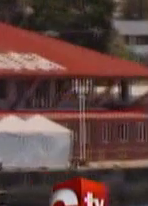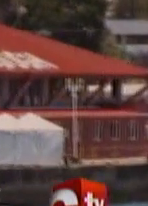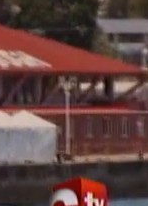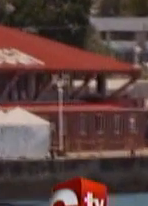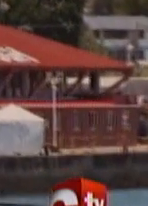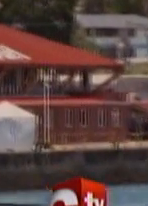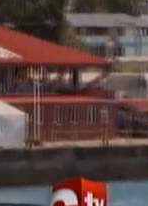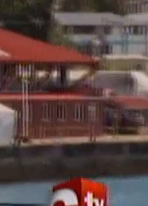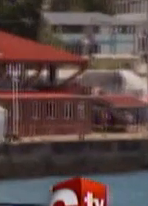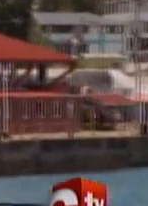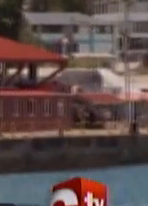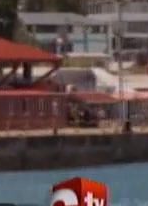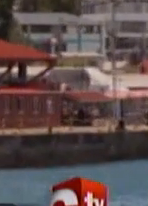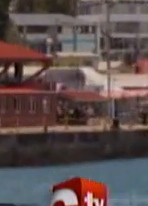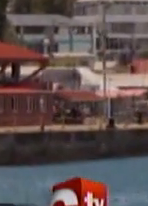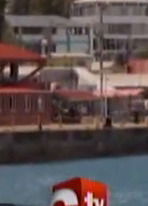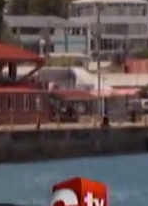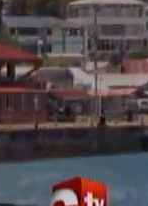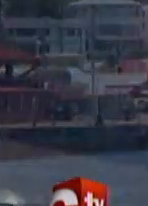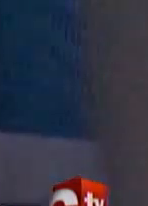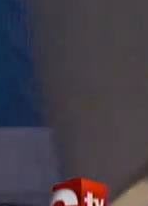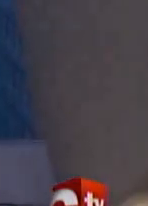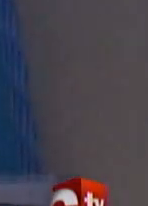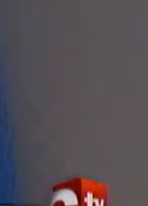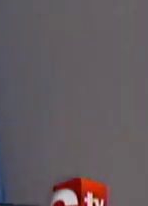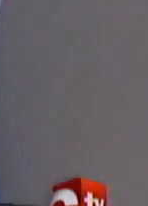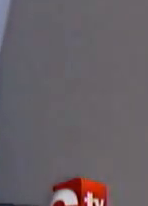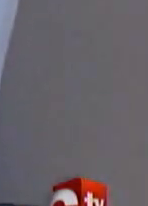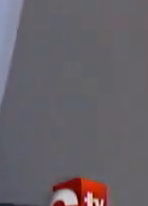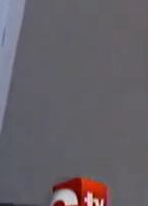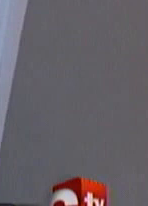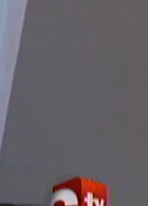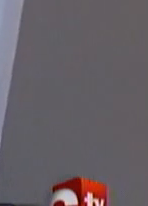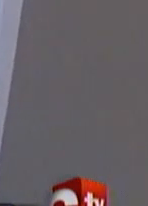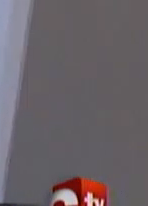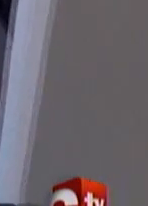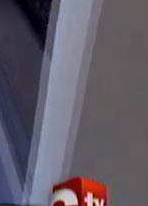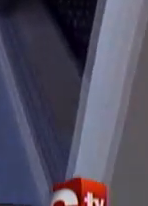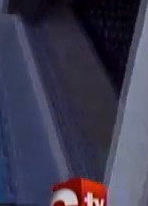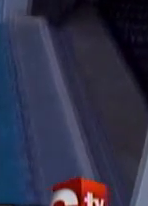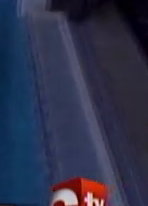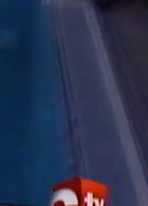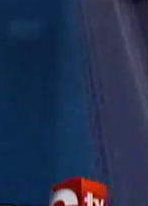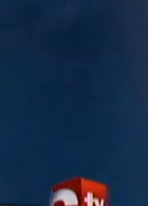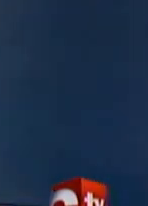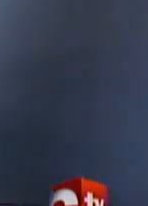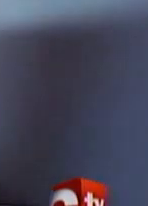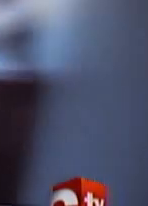sector, Minister Imbert proposed that the hotel and guesthouse stock upgrade program reimbursement cost be increased